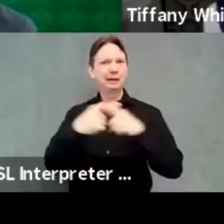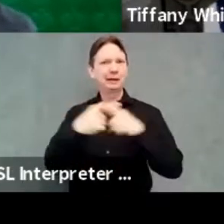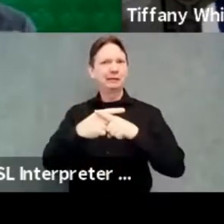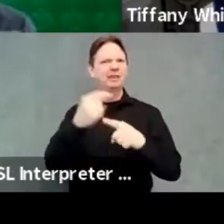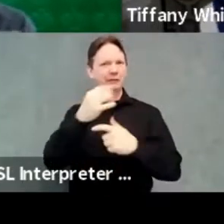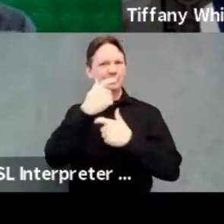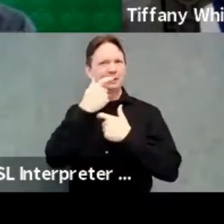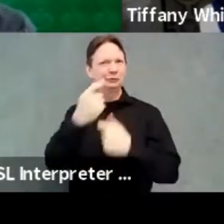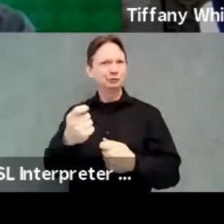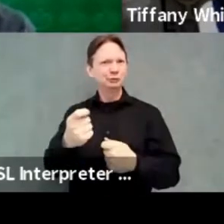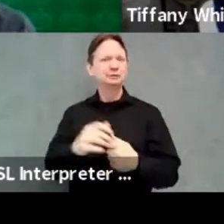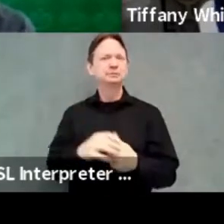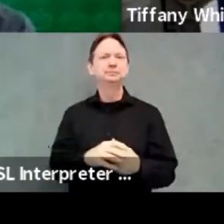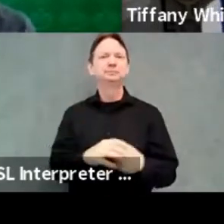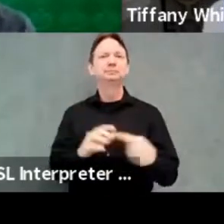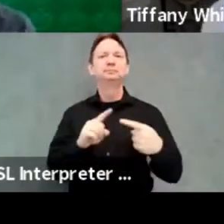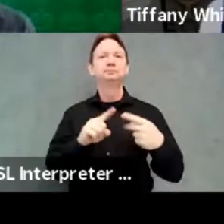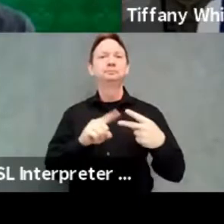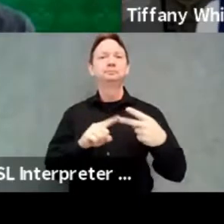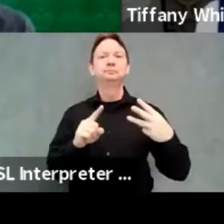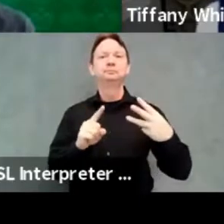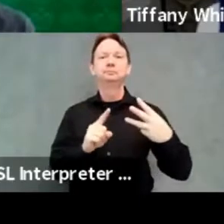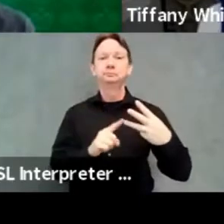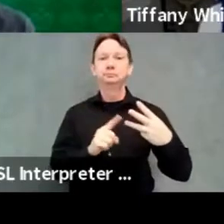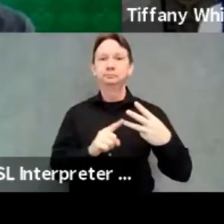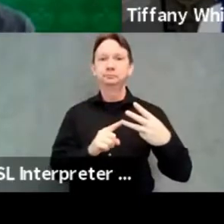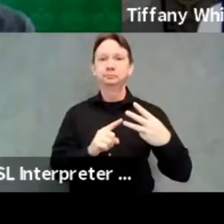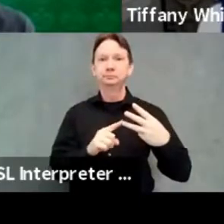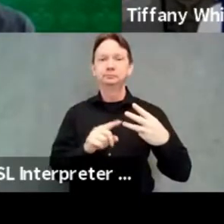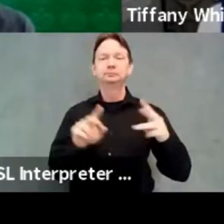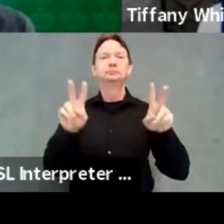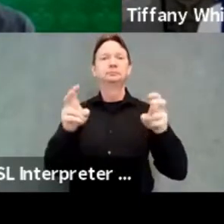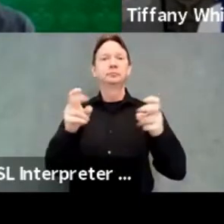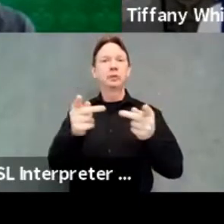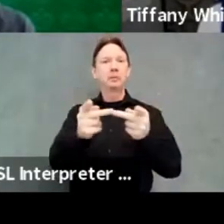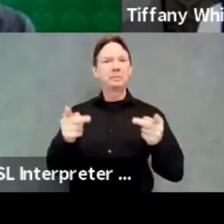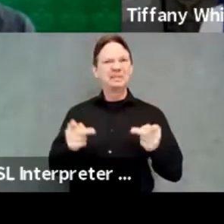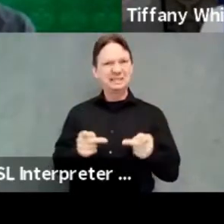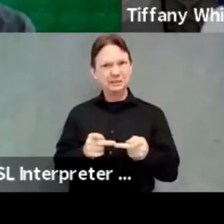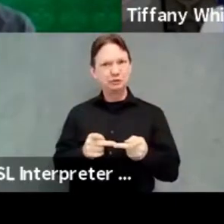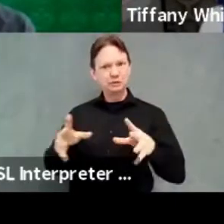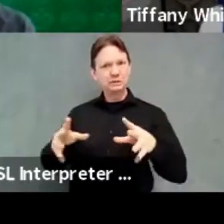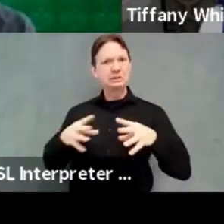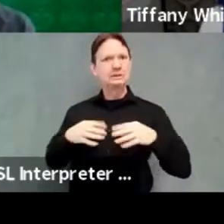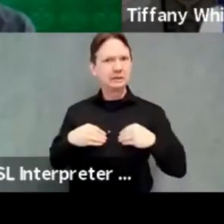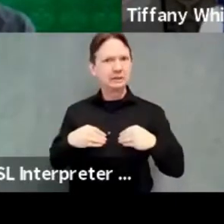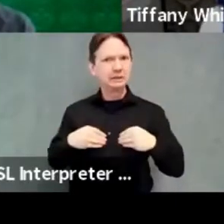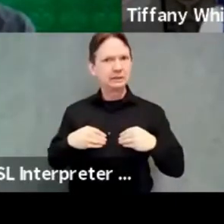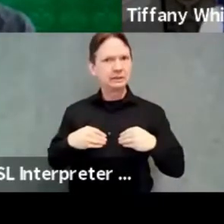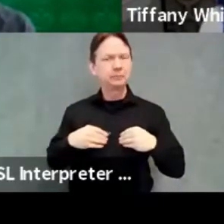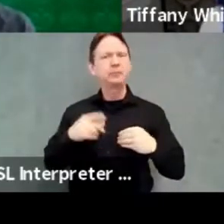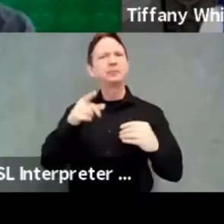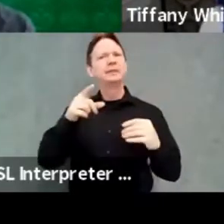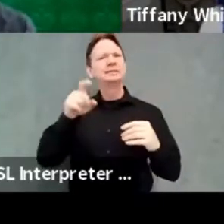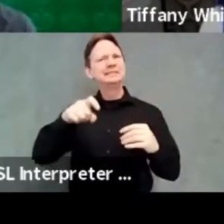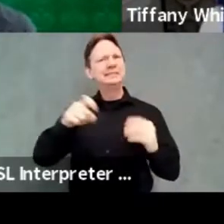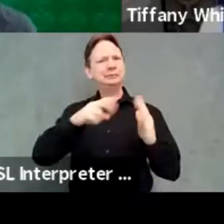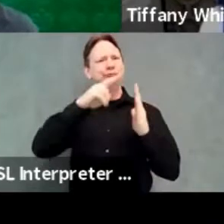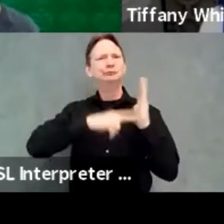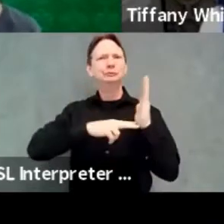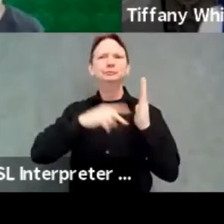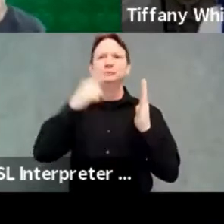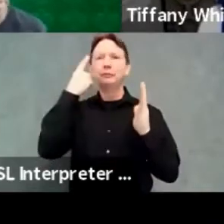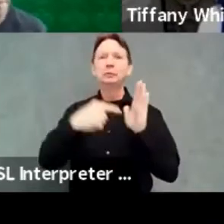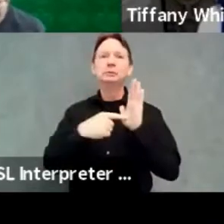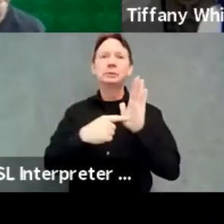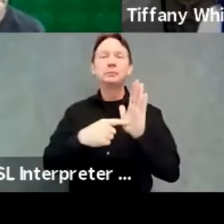Third, there's a document on position taking that's available, and you should give that a skim. It mostly relates to if your SIG wanted to put out a